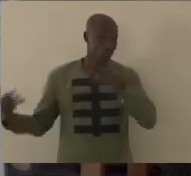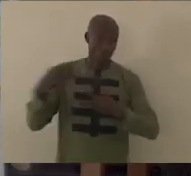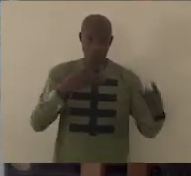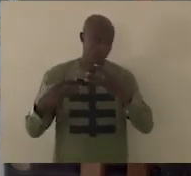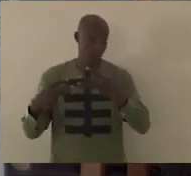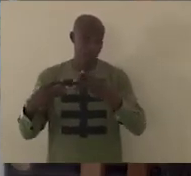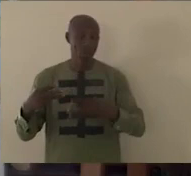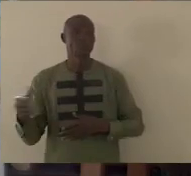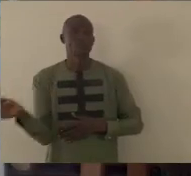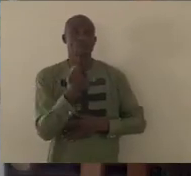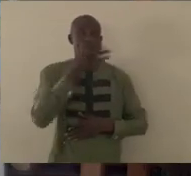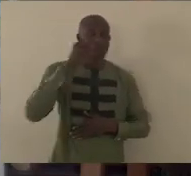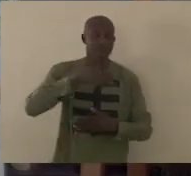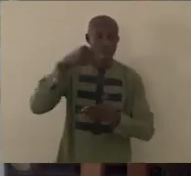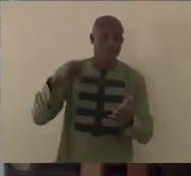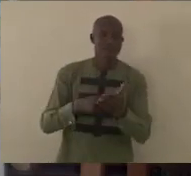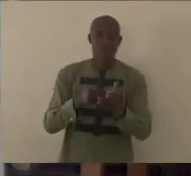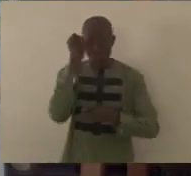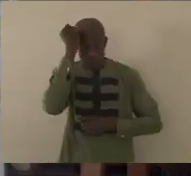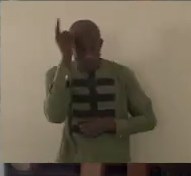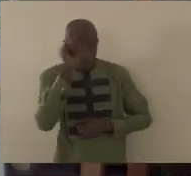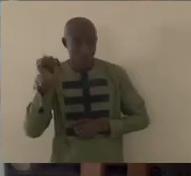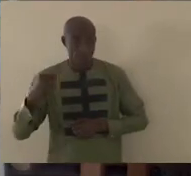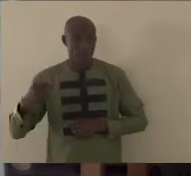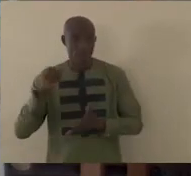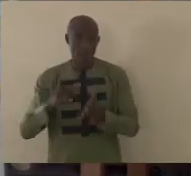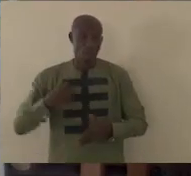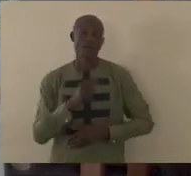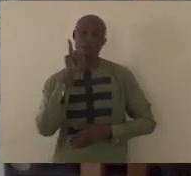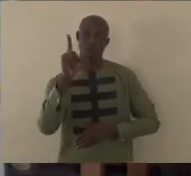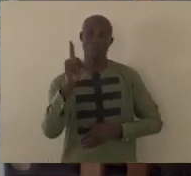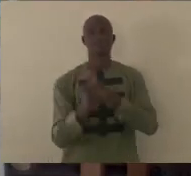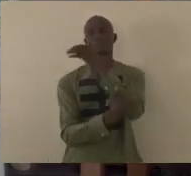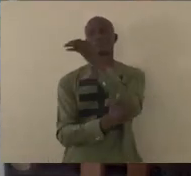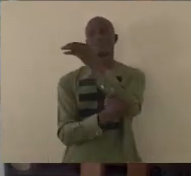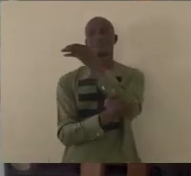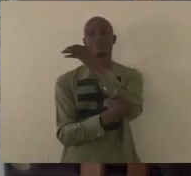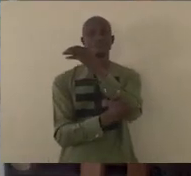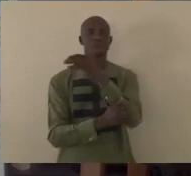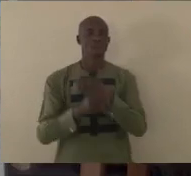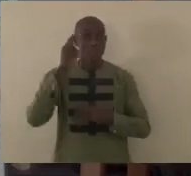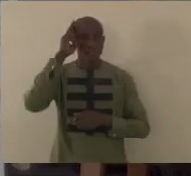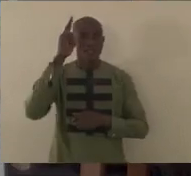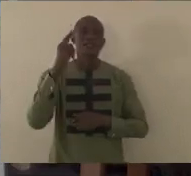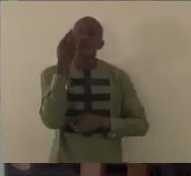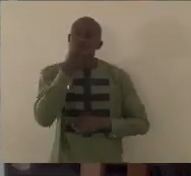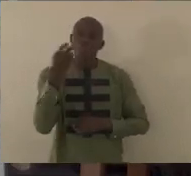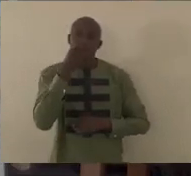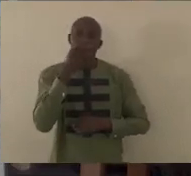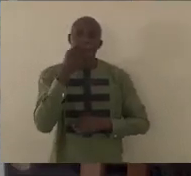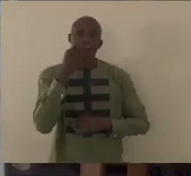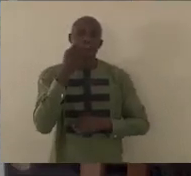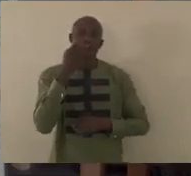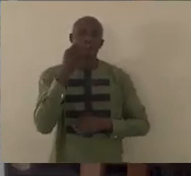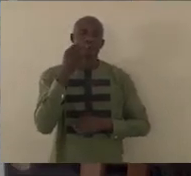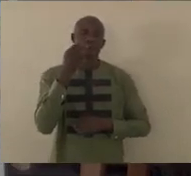after the war, there was this understanding that we are one country. I mean, he spoke severally. I mean, those of you